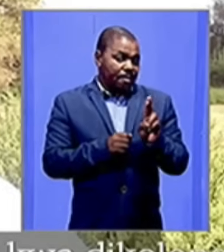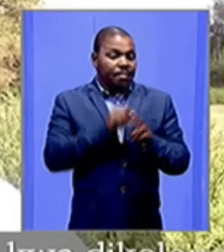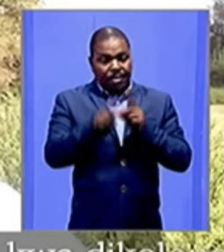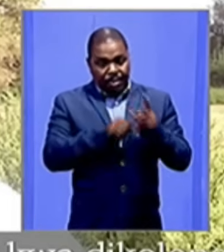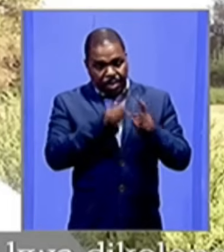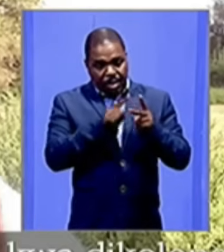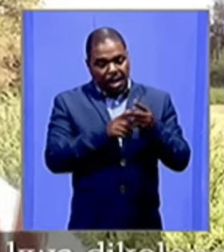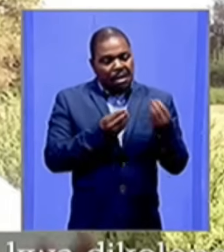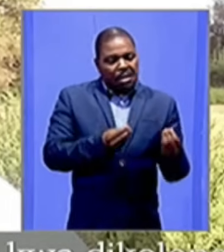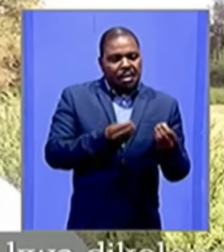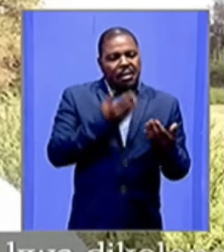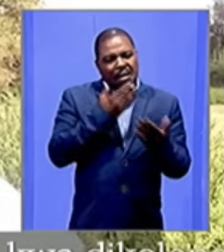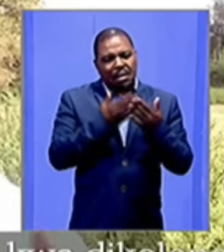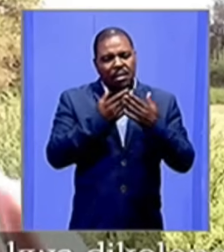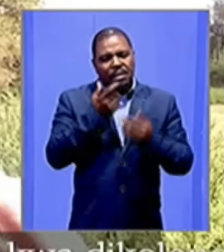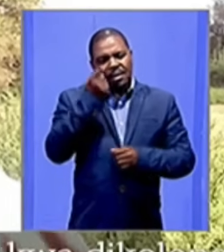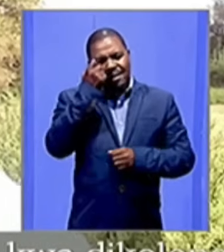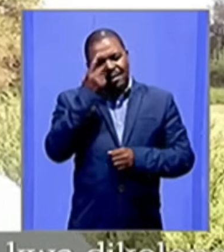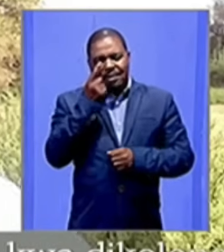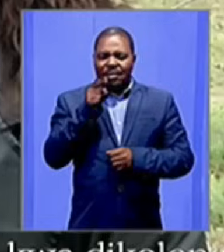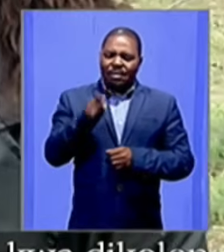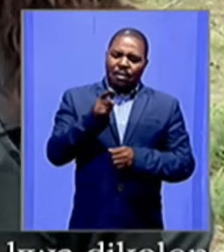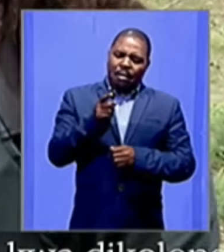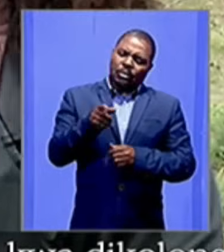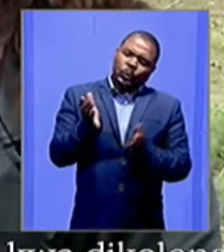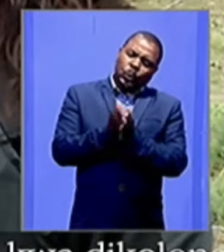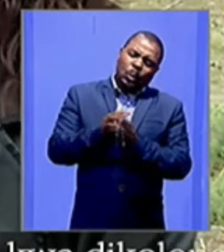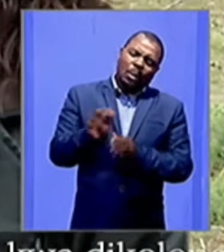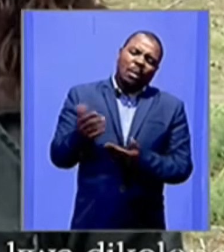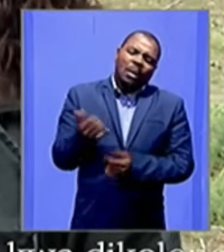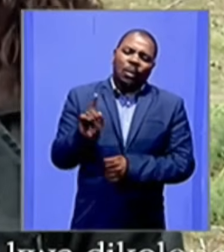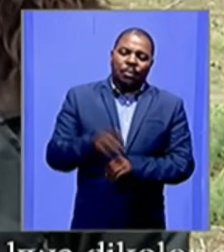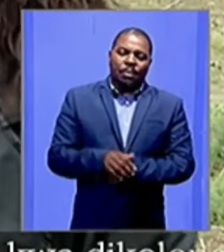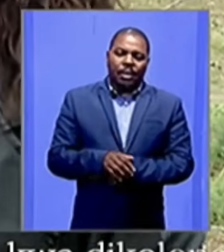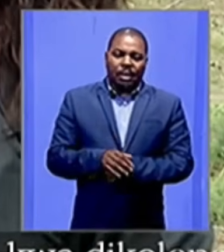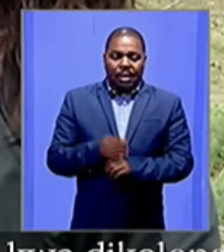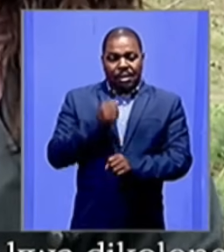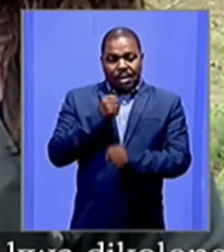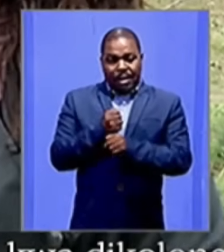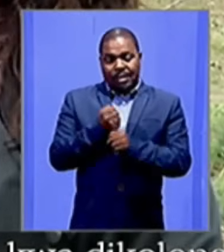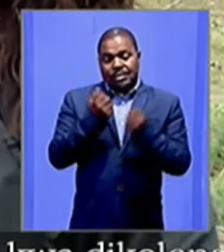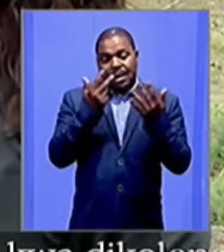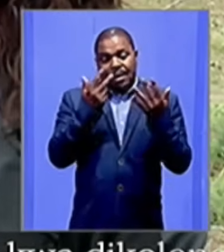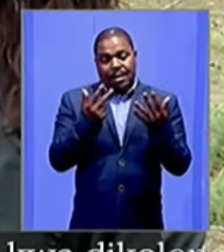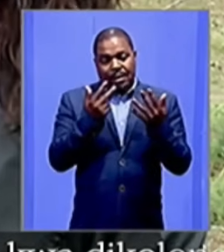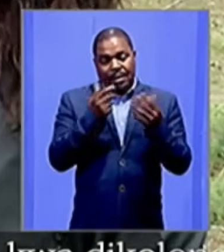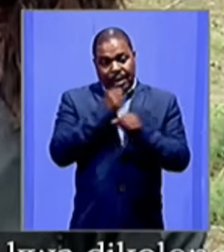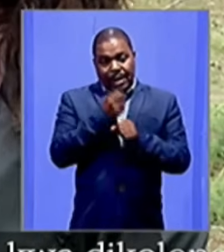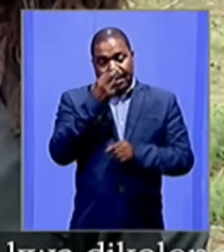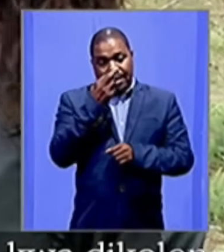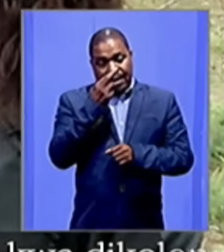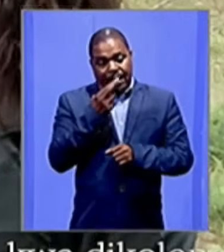nne le a view ya gore sekolo se yang. Morutabana wa grade R yo o kopileng gore leina la gagwe le seke